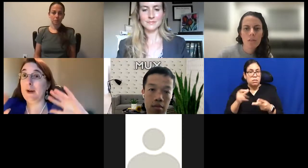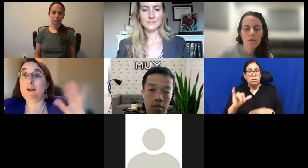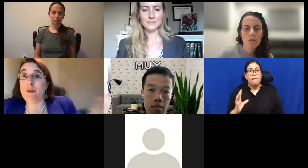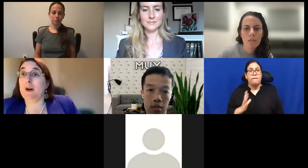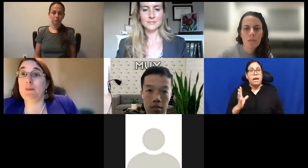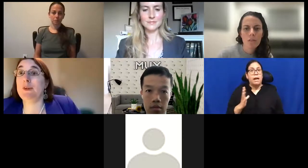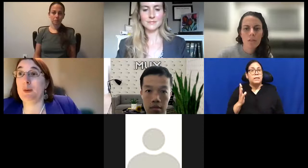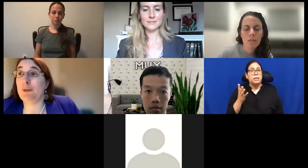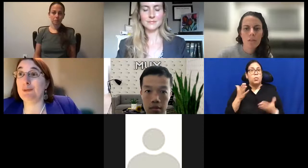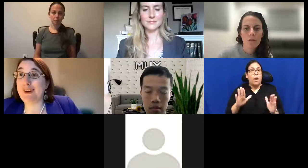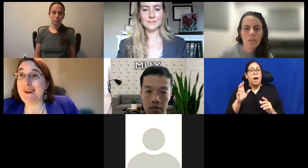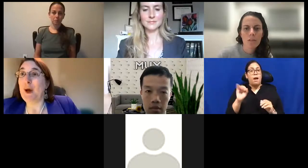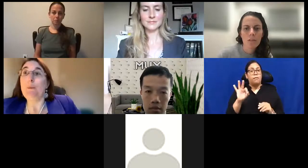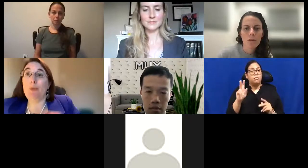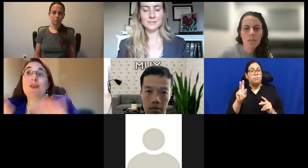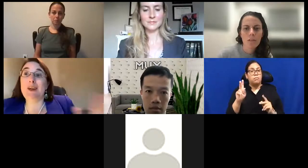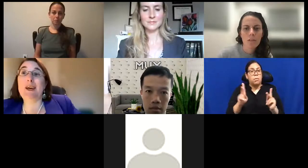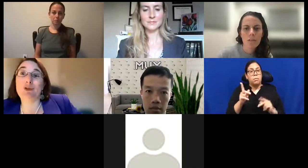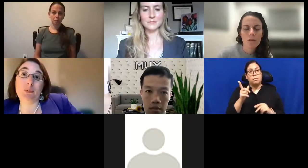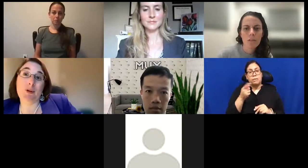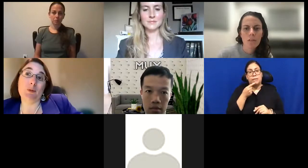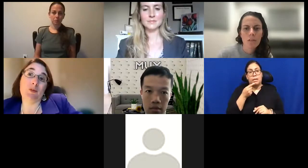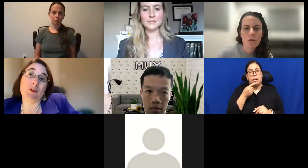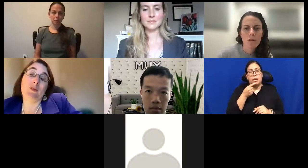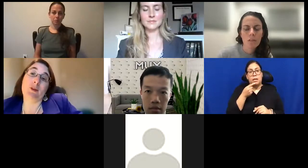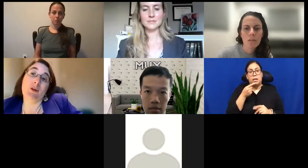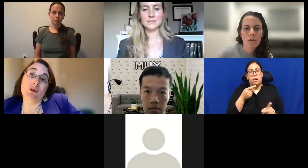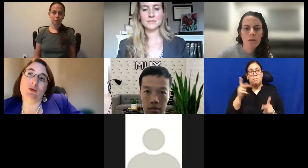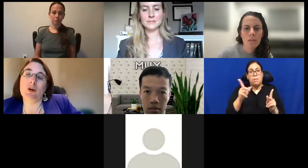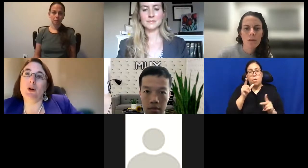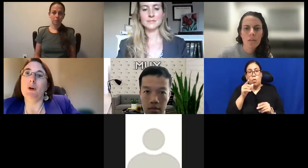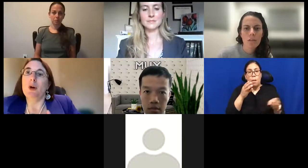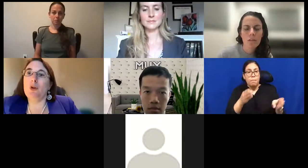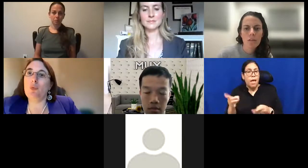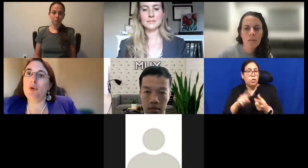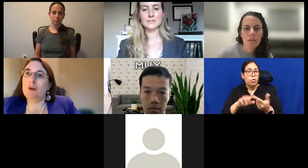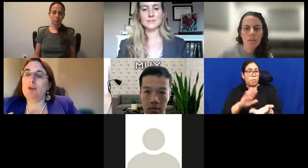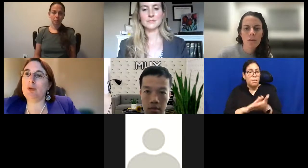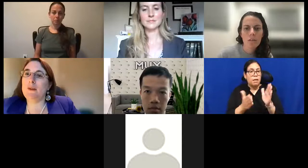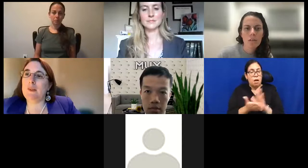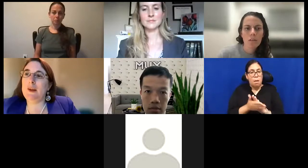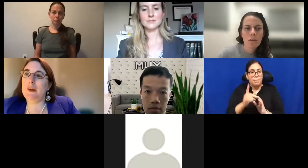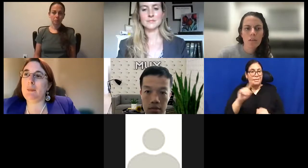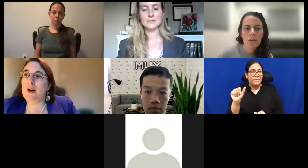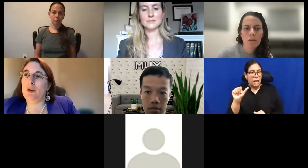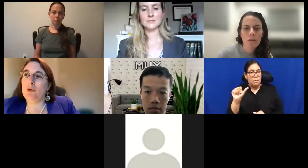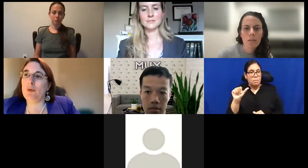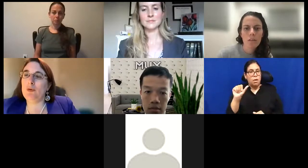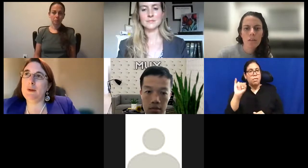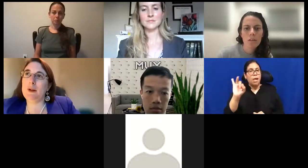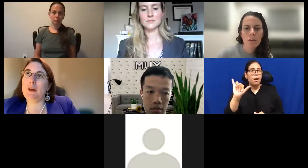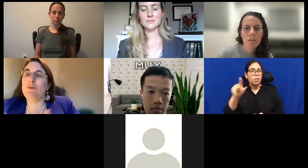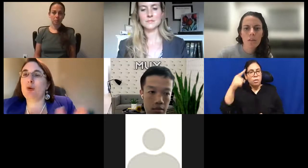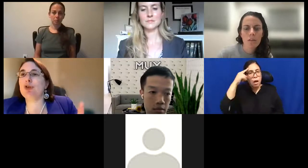are planning to become disabled, okay? But we say age in place, but we say seniors, you know, really trying to think about